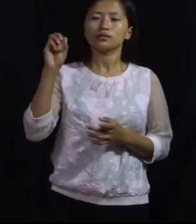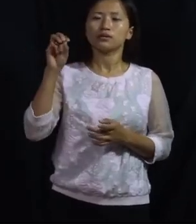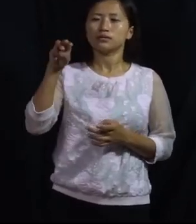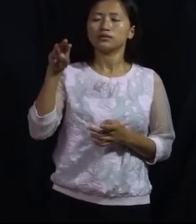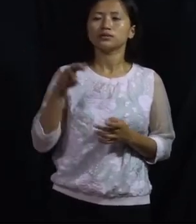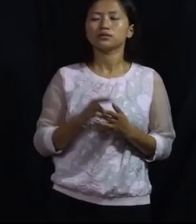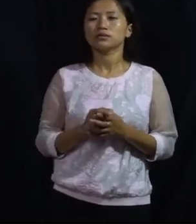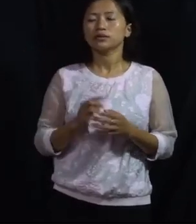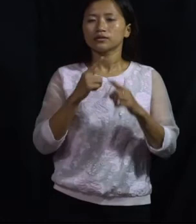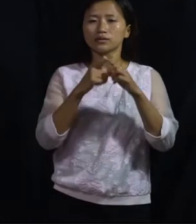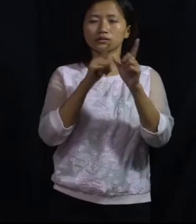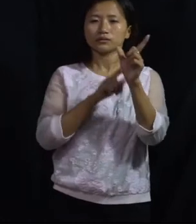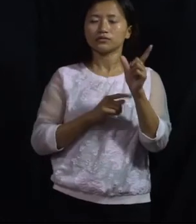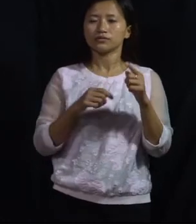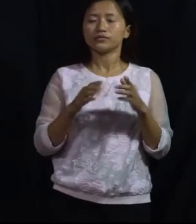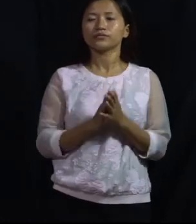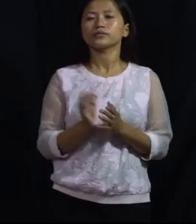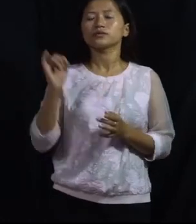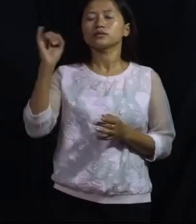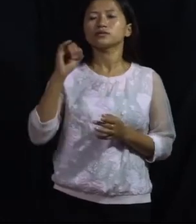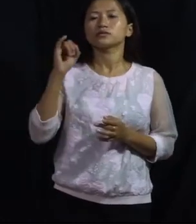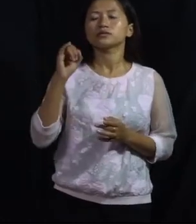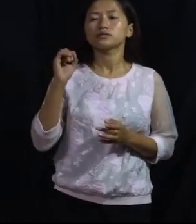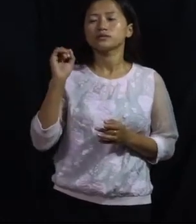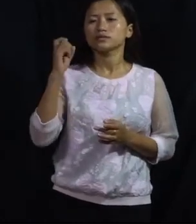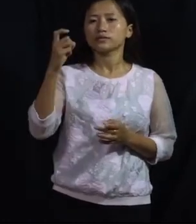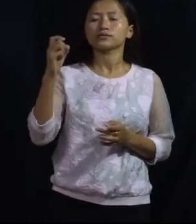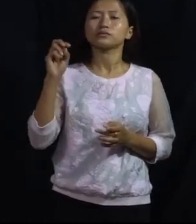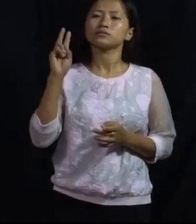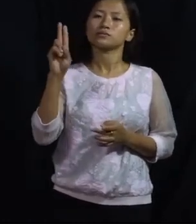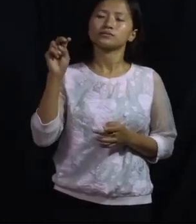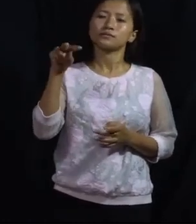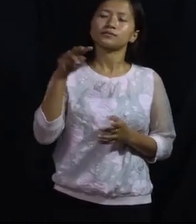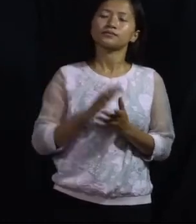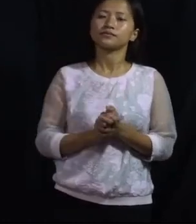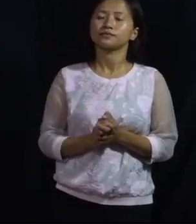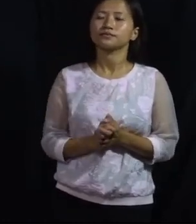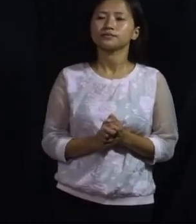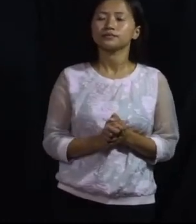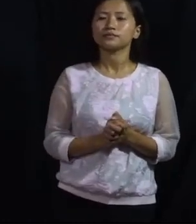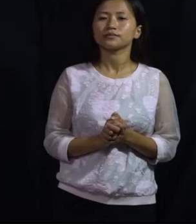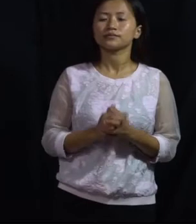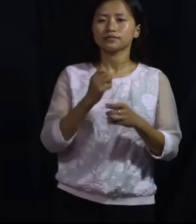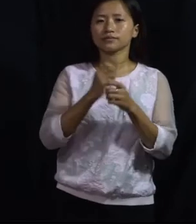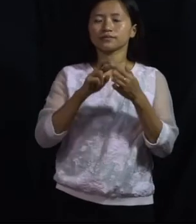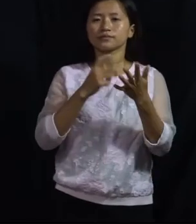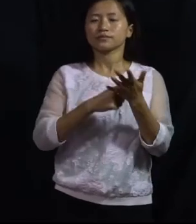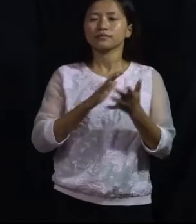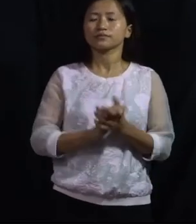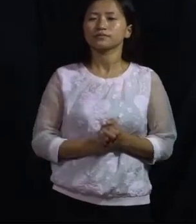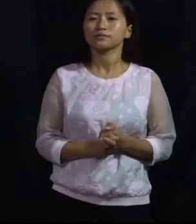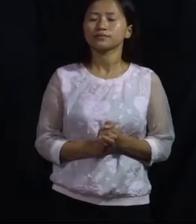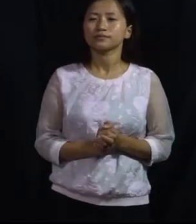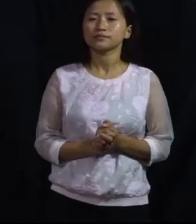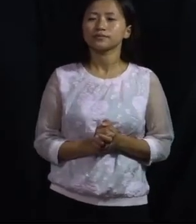for X, and for Y it is 67,200. By general reserve, that is it